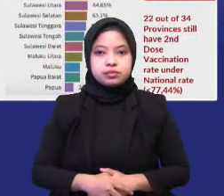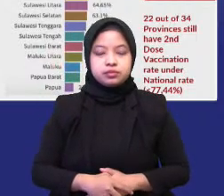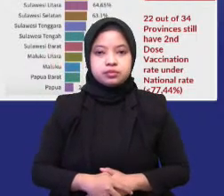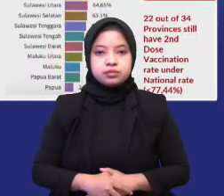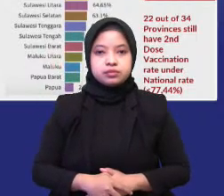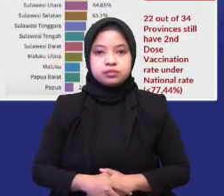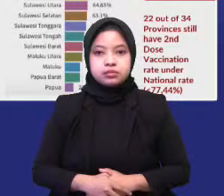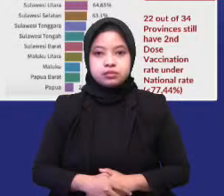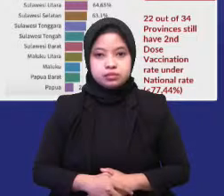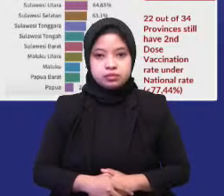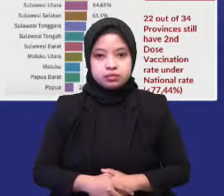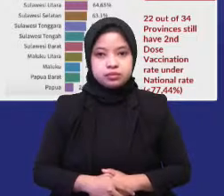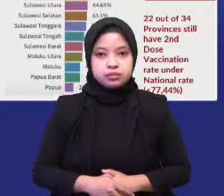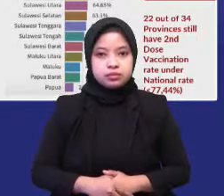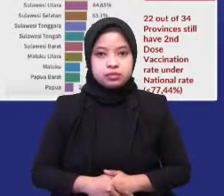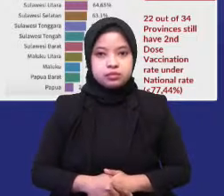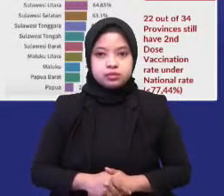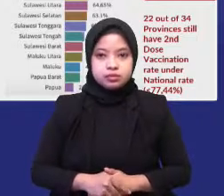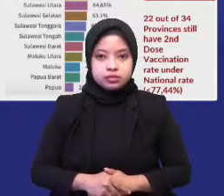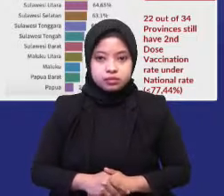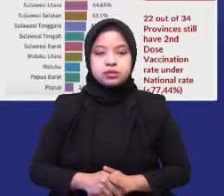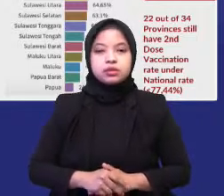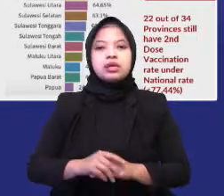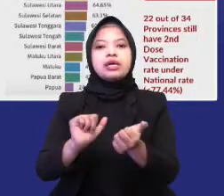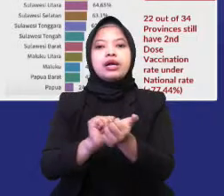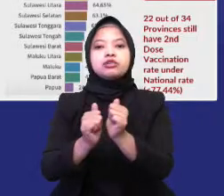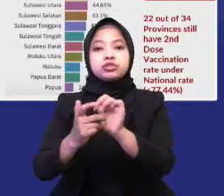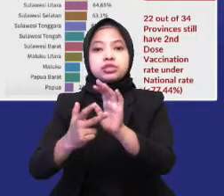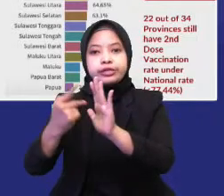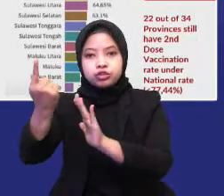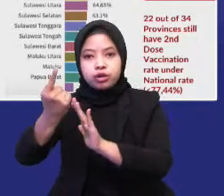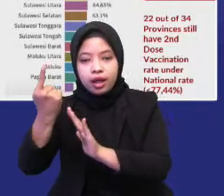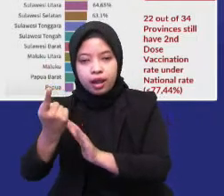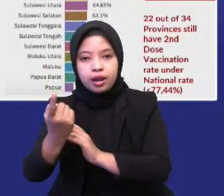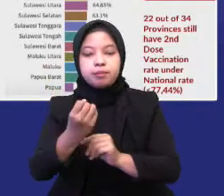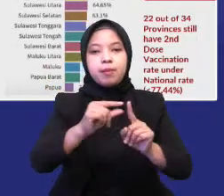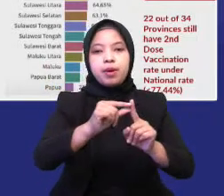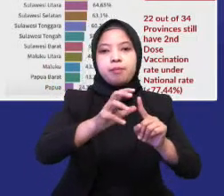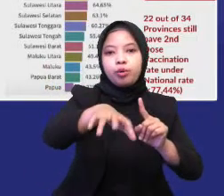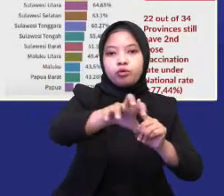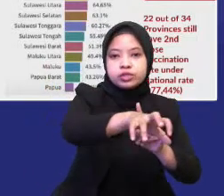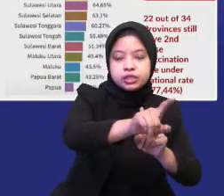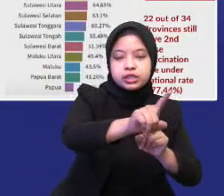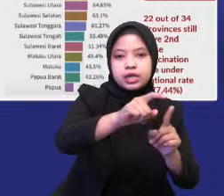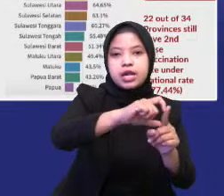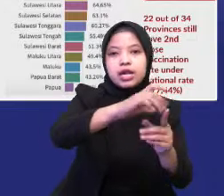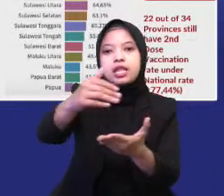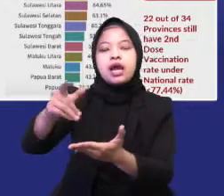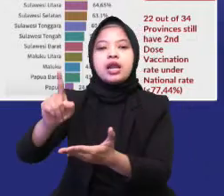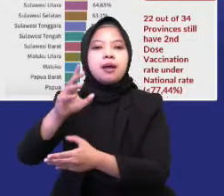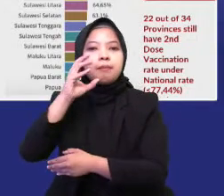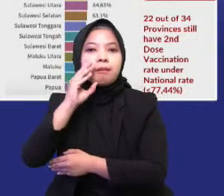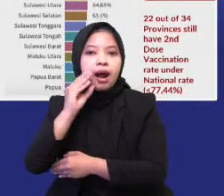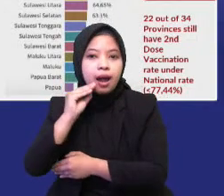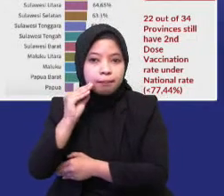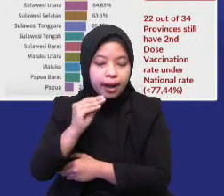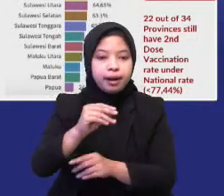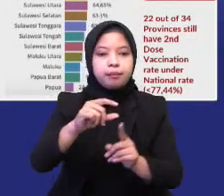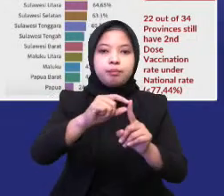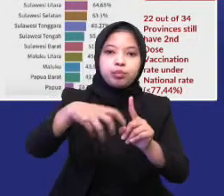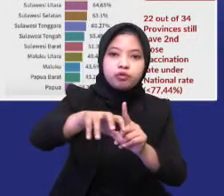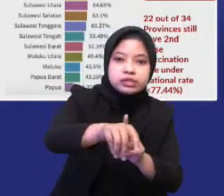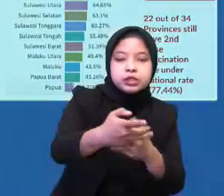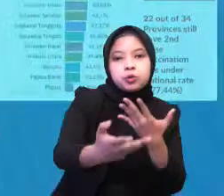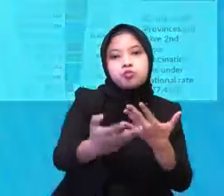midst of this decline in national active cases, there are still 2 provinces that experienced an increase in